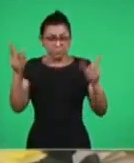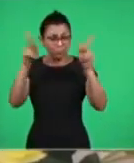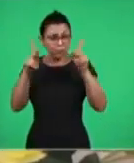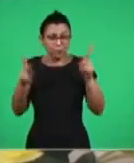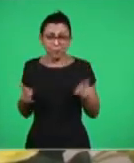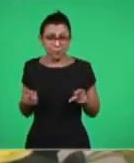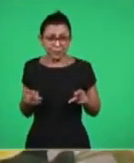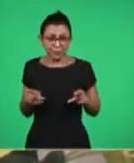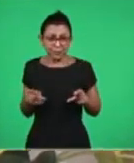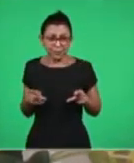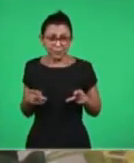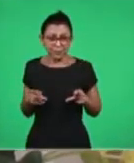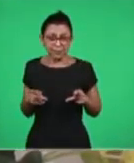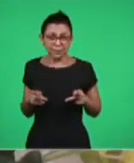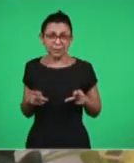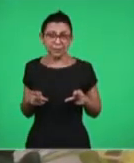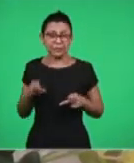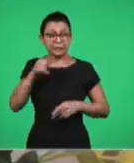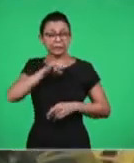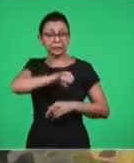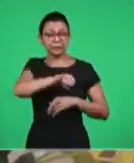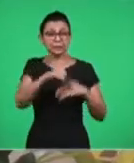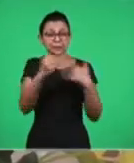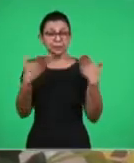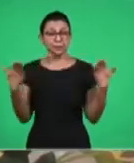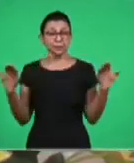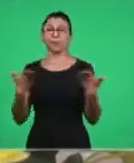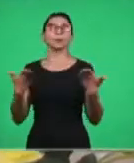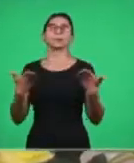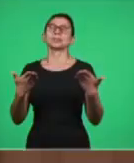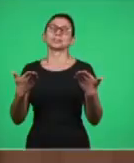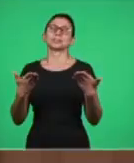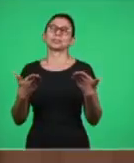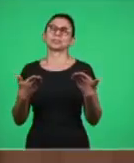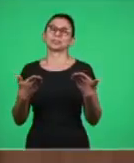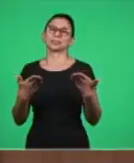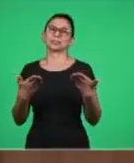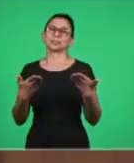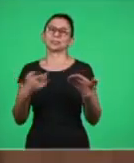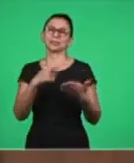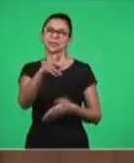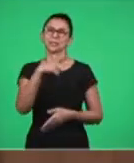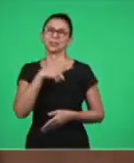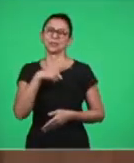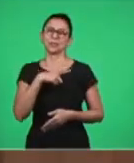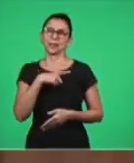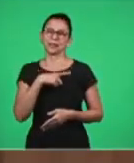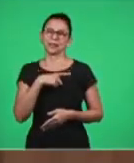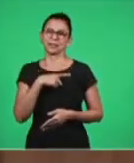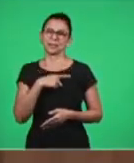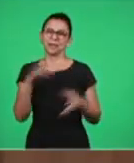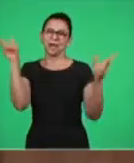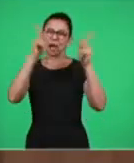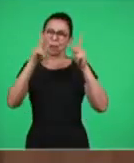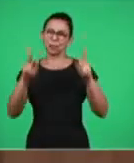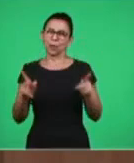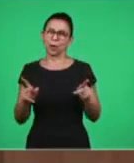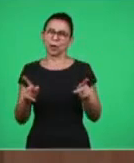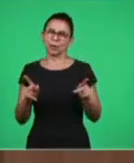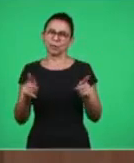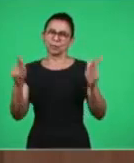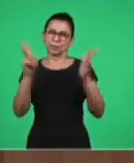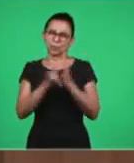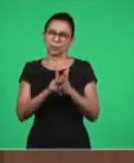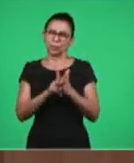peace that I have for you. If today only if you knew the peace that belonged to you. But this is hidden to